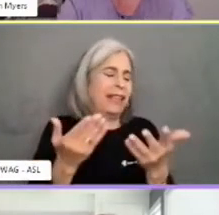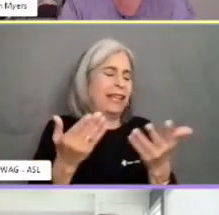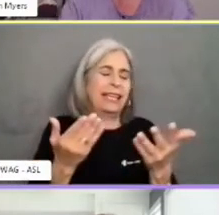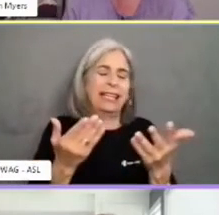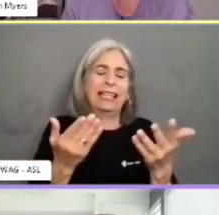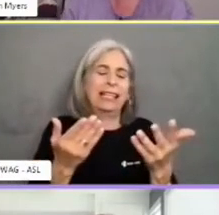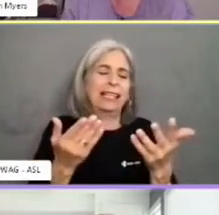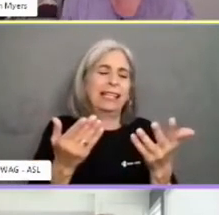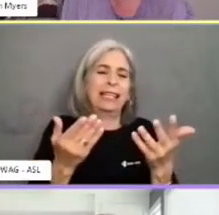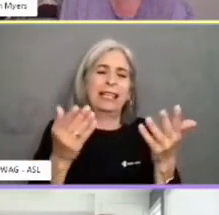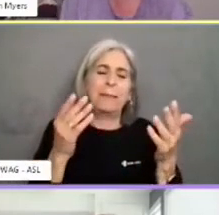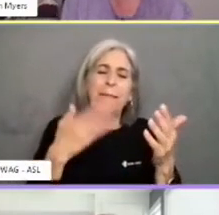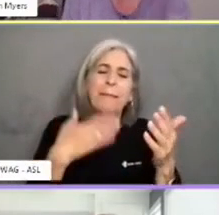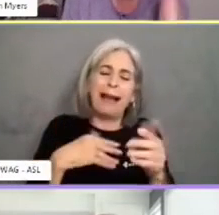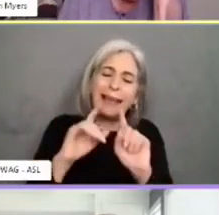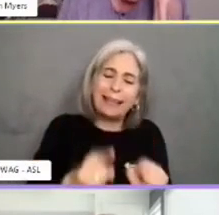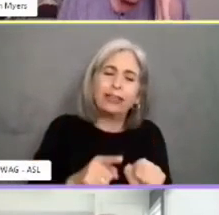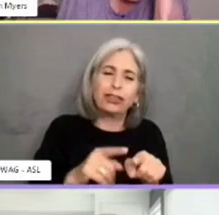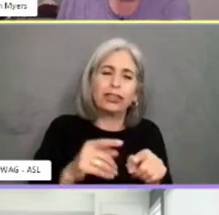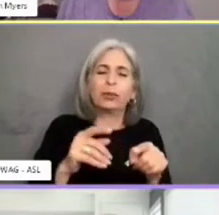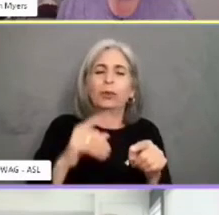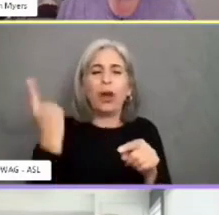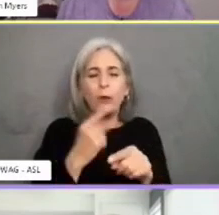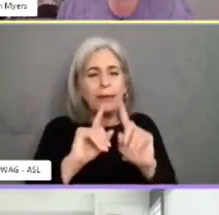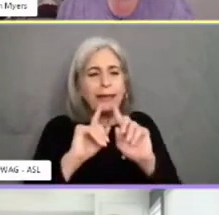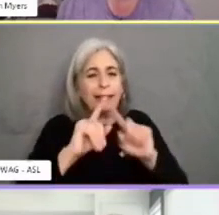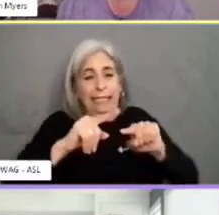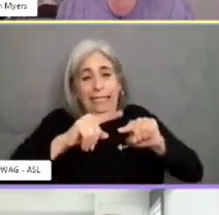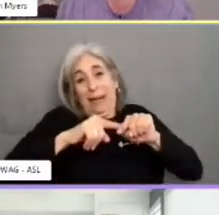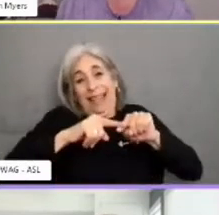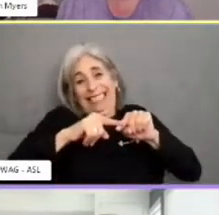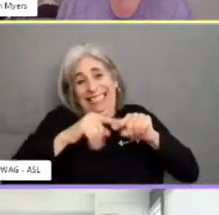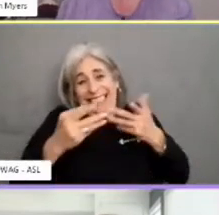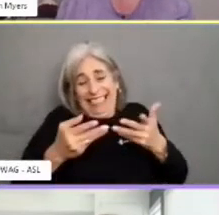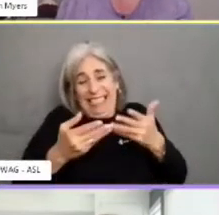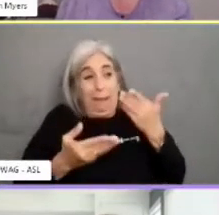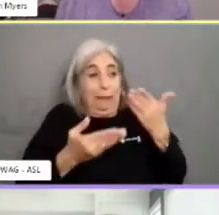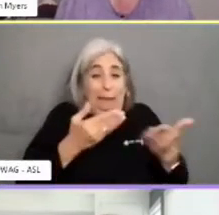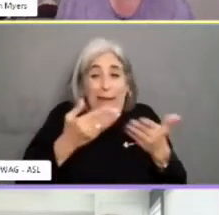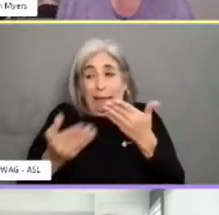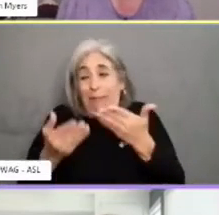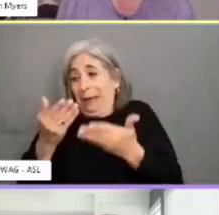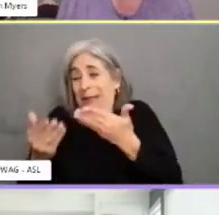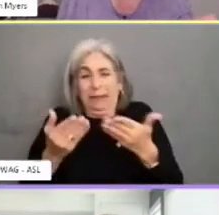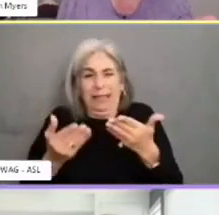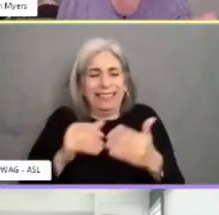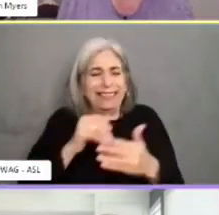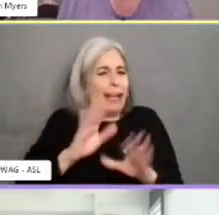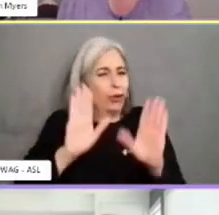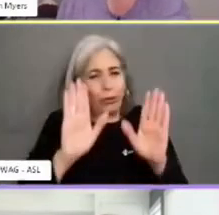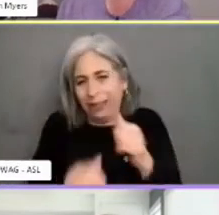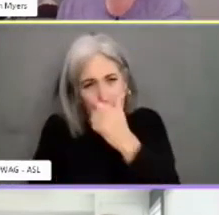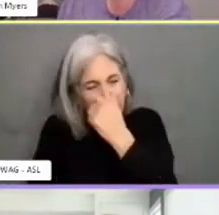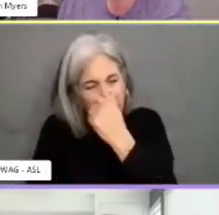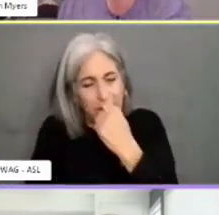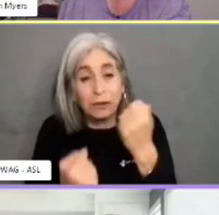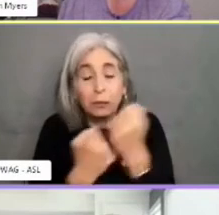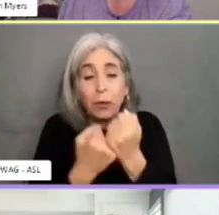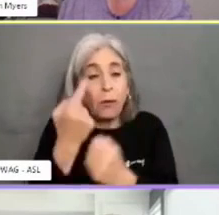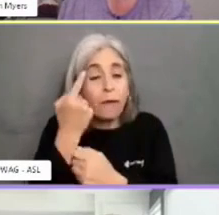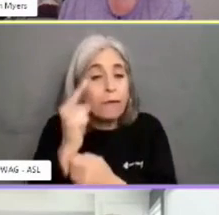It depends. It depends on so many factors. But that said, not great. Support